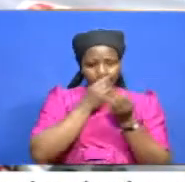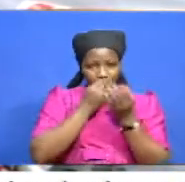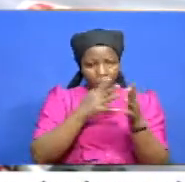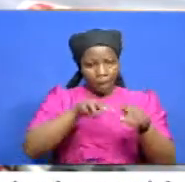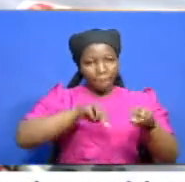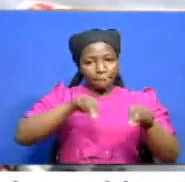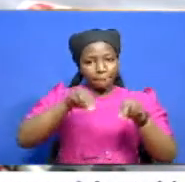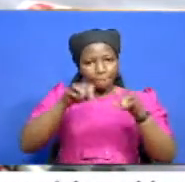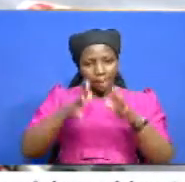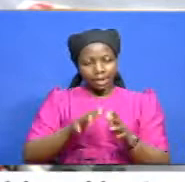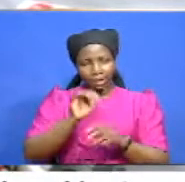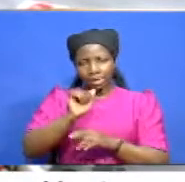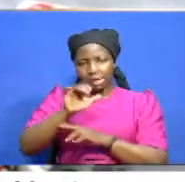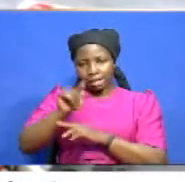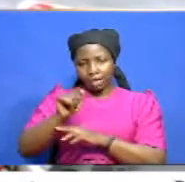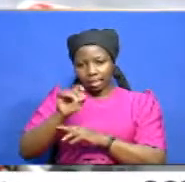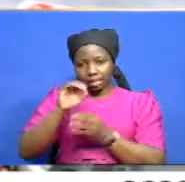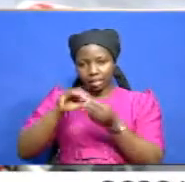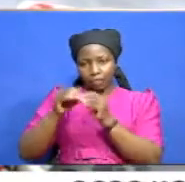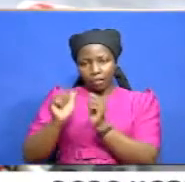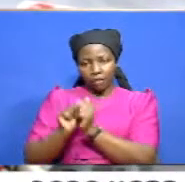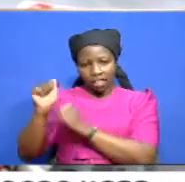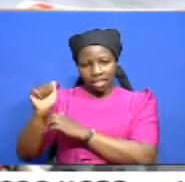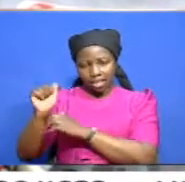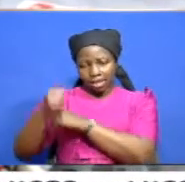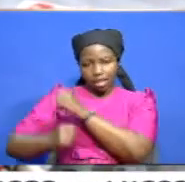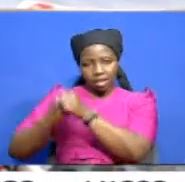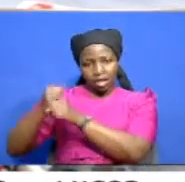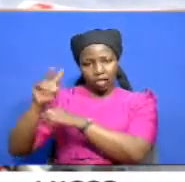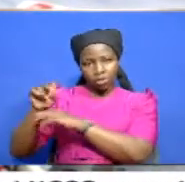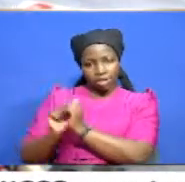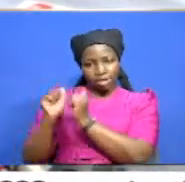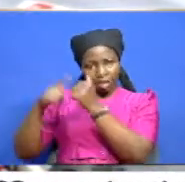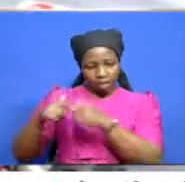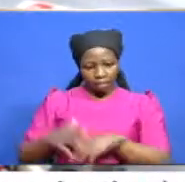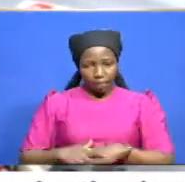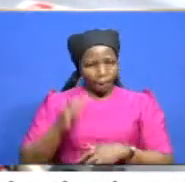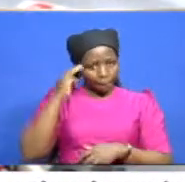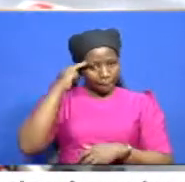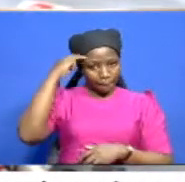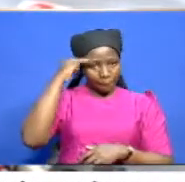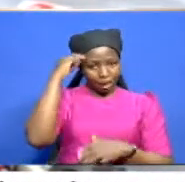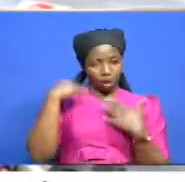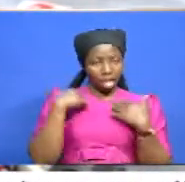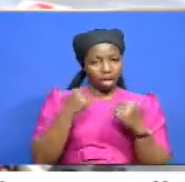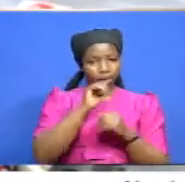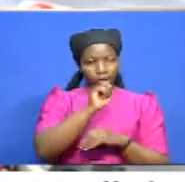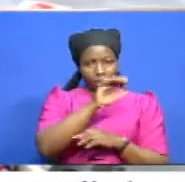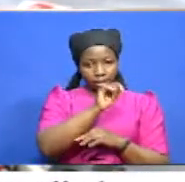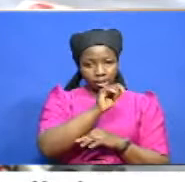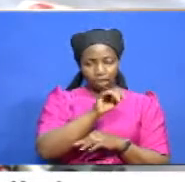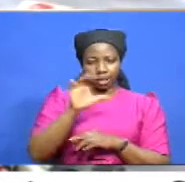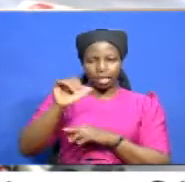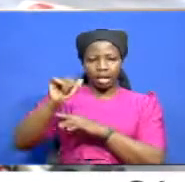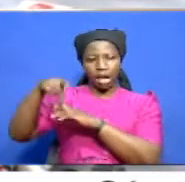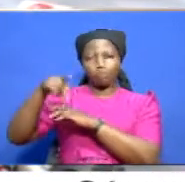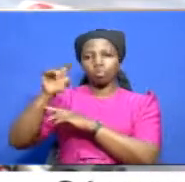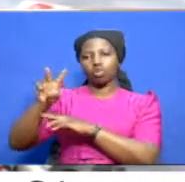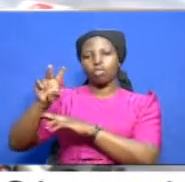Act, number 15 of 2016, the Mental Health Act, CAP